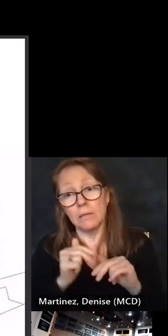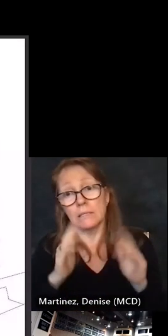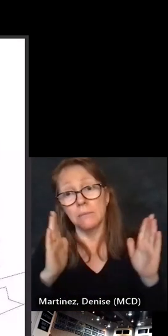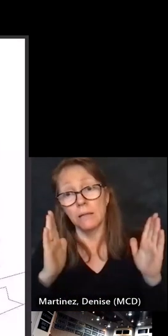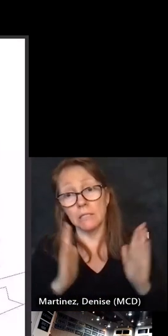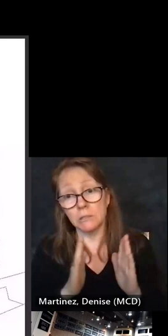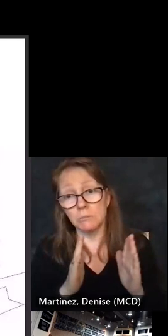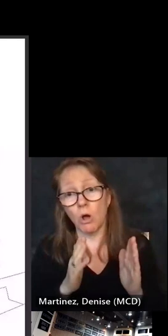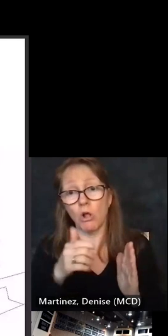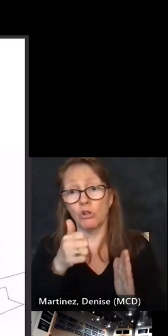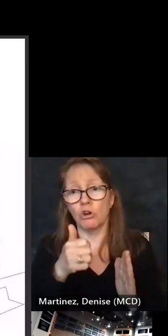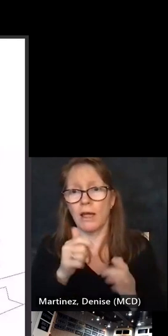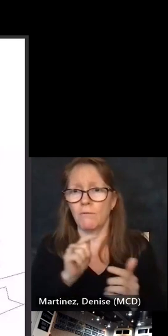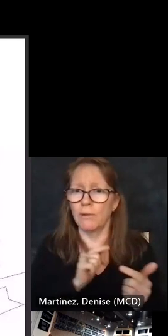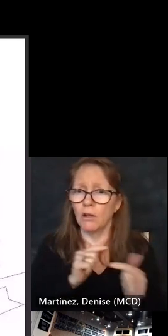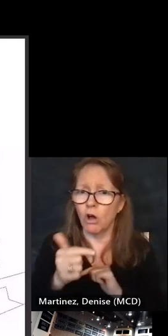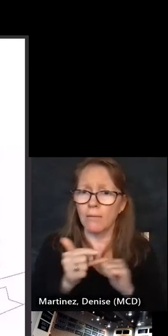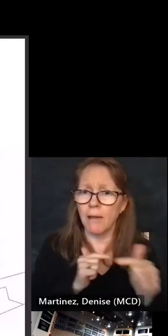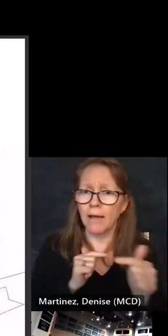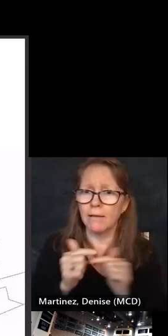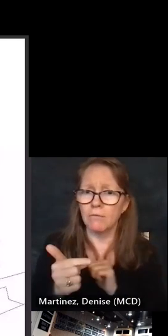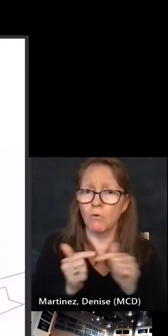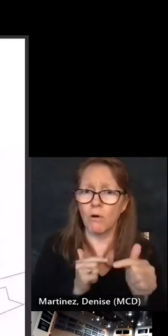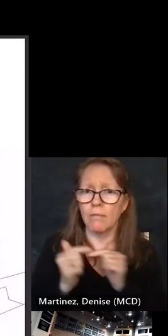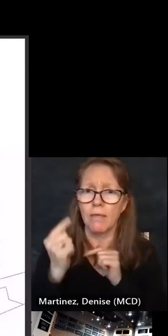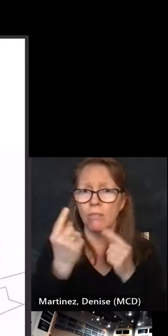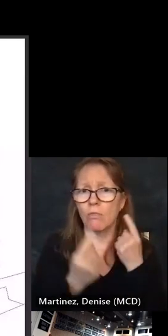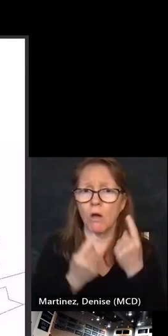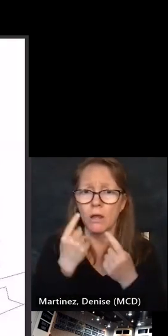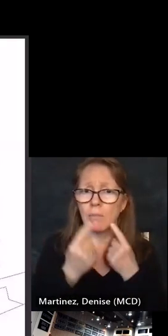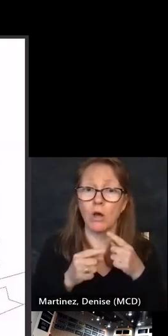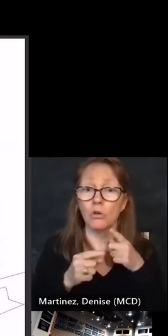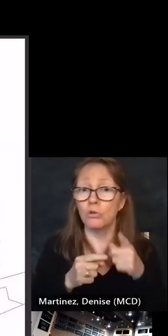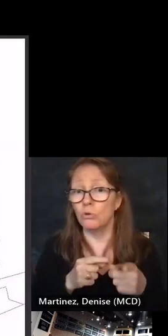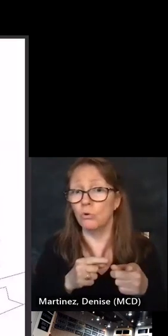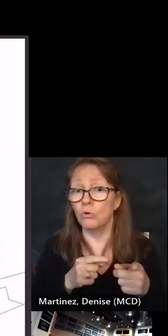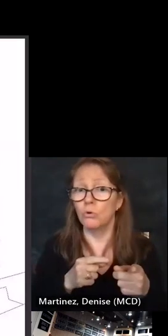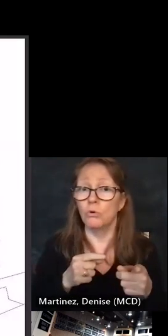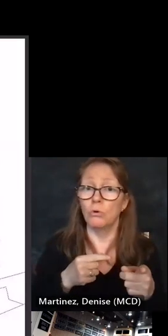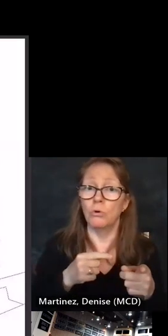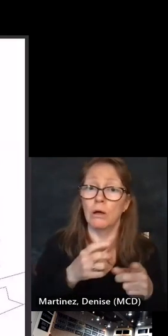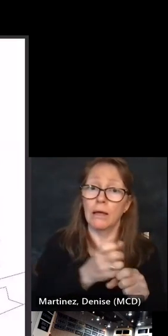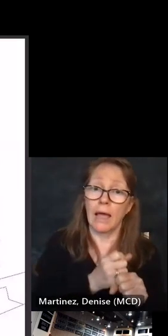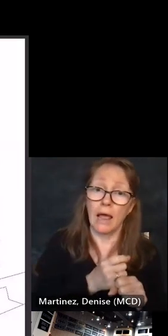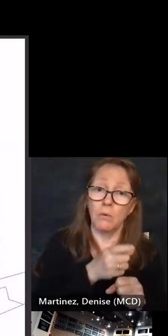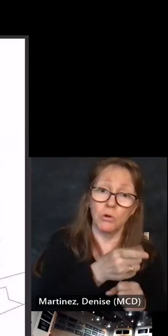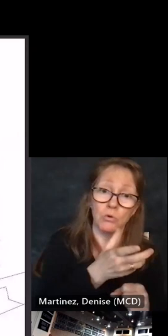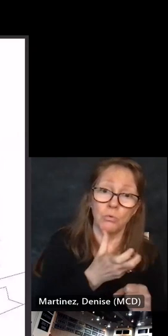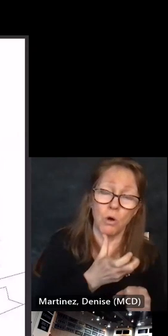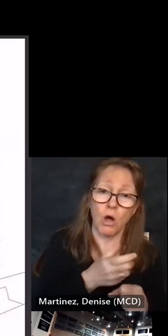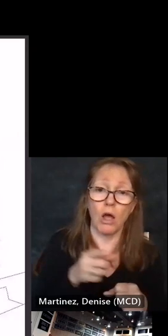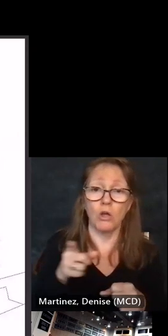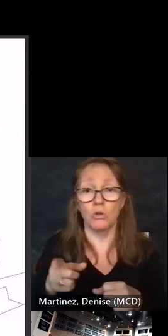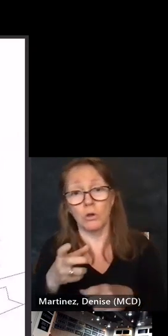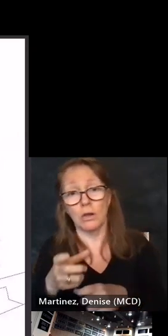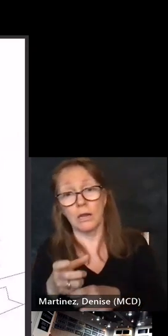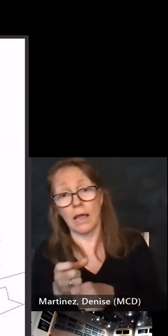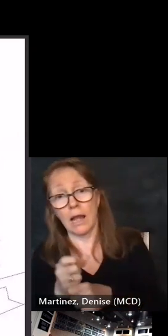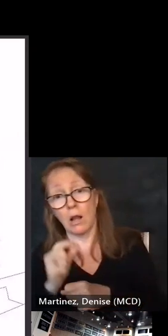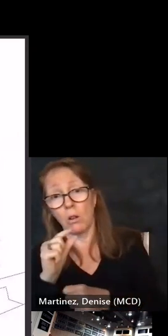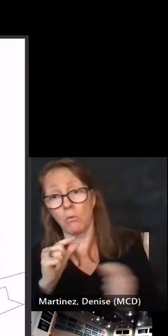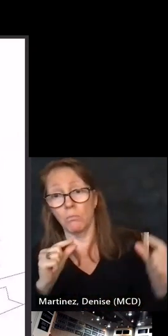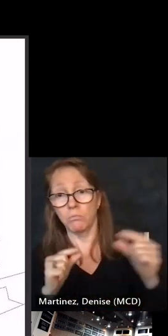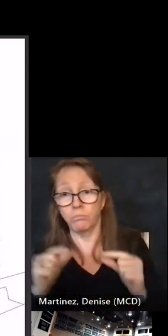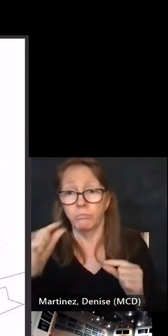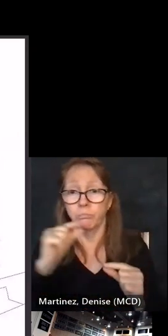have we gone back and forth and thought about, you get a little bit of what you want, you get a little bit of what you want, because it just seems to be two